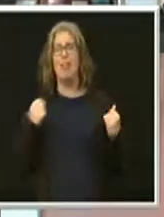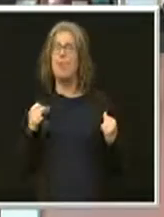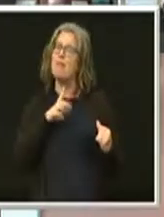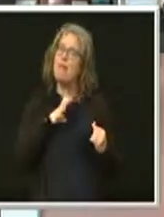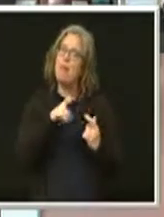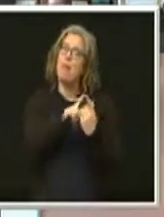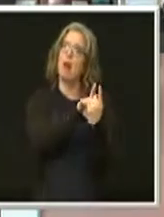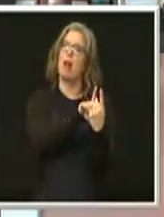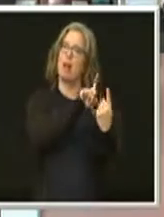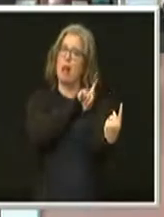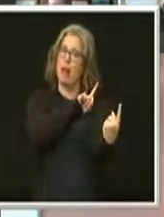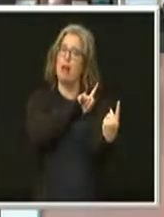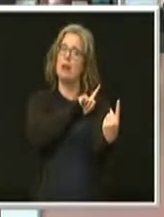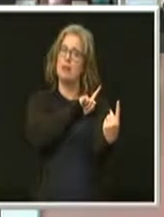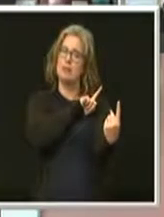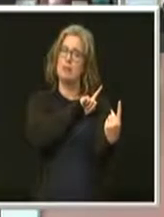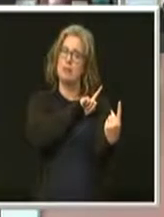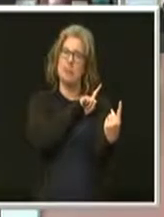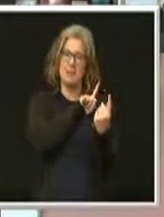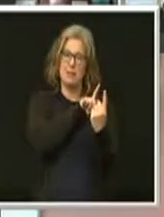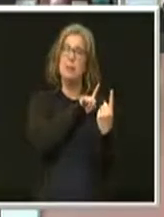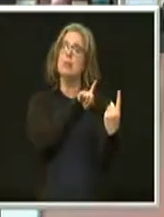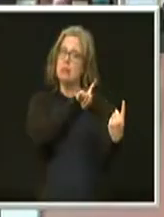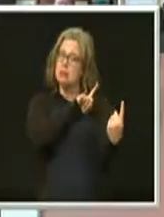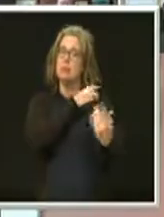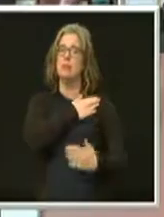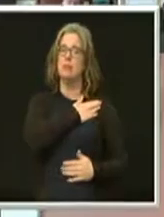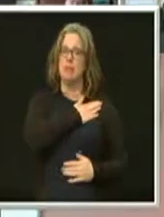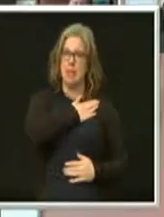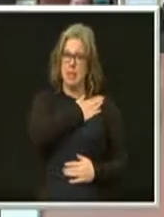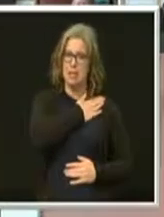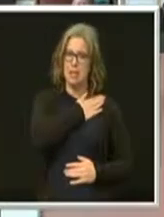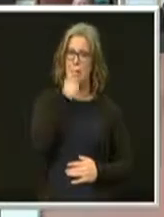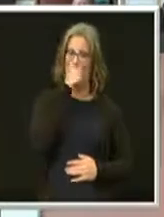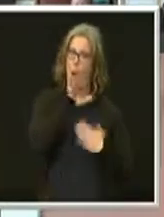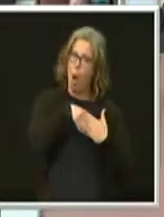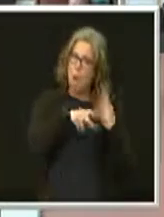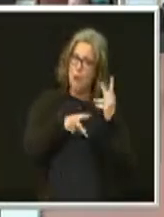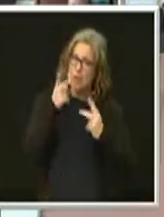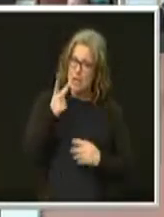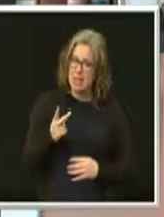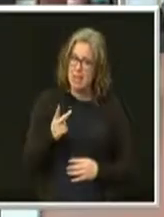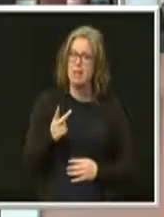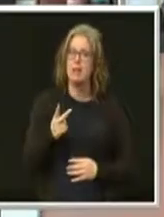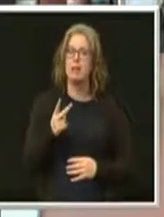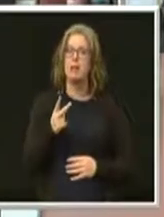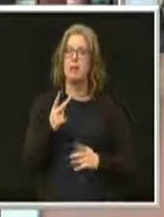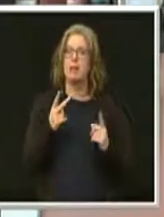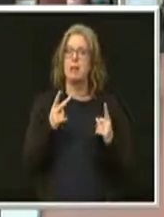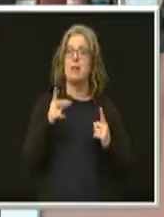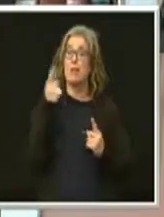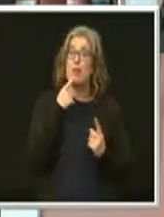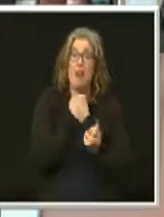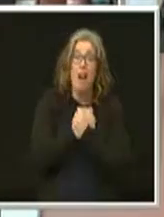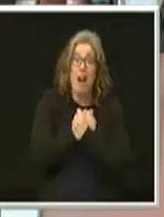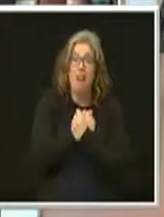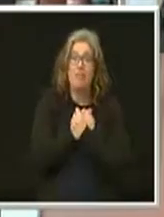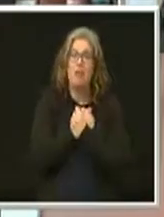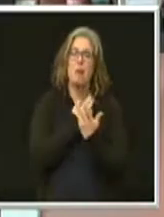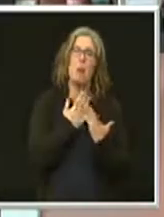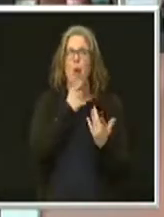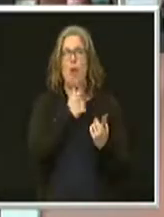social distancing guidelines. Okay. So everybody, please think about all the people you see as somebody you love. You may not love them,